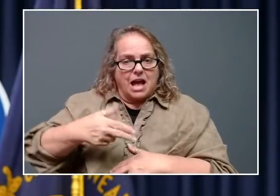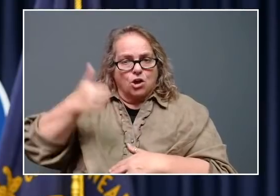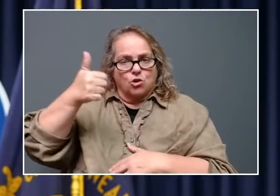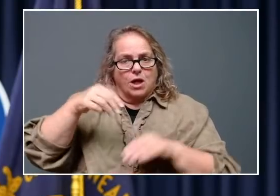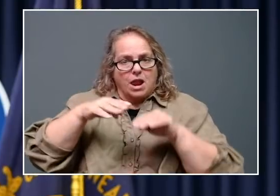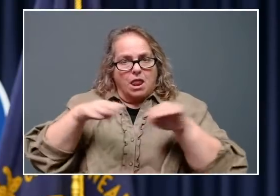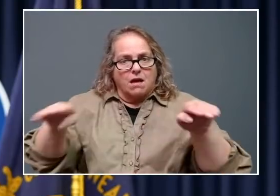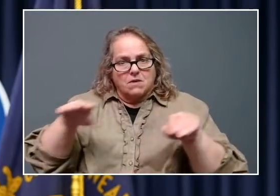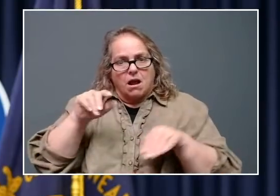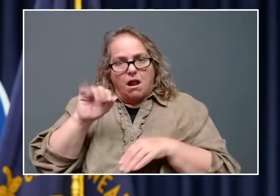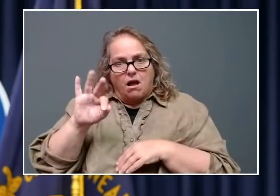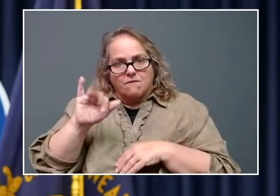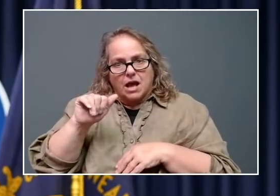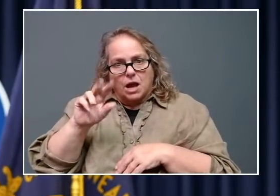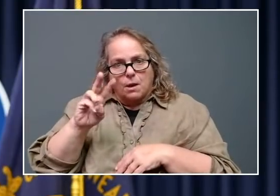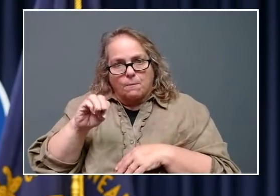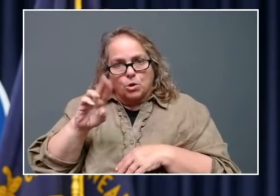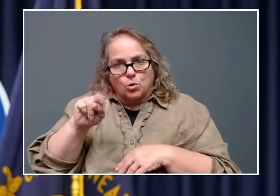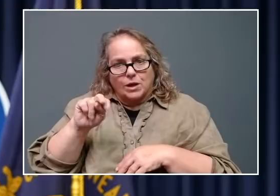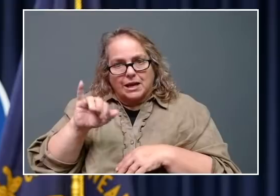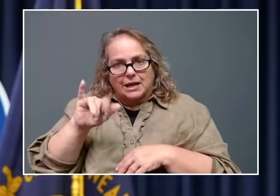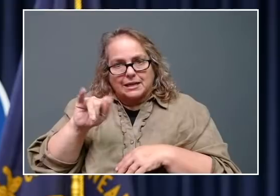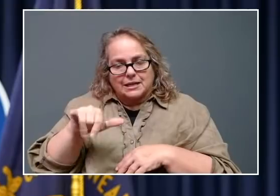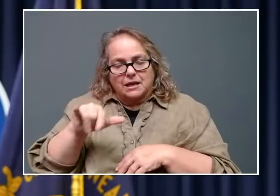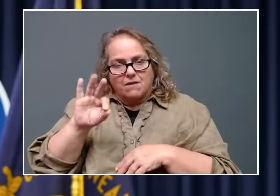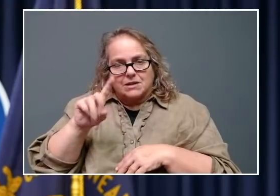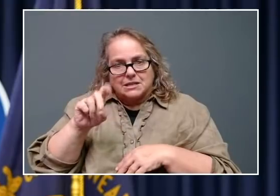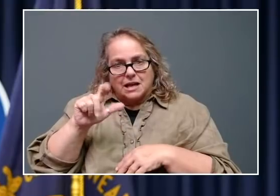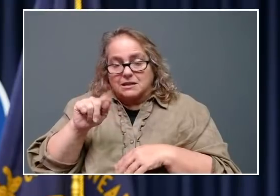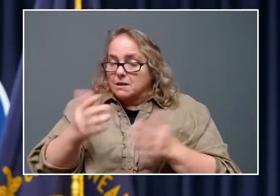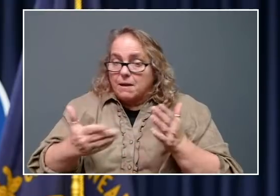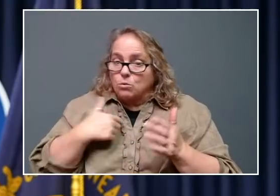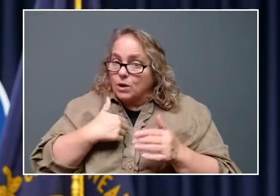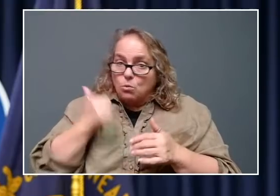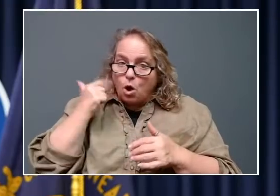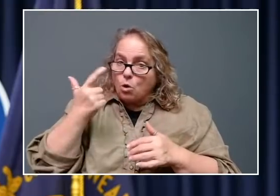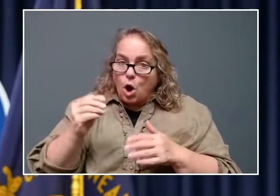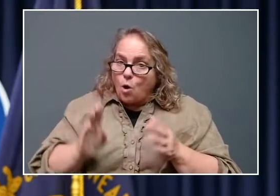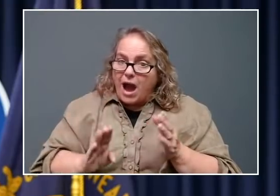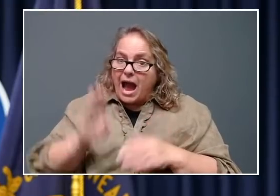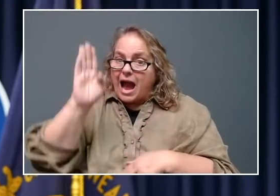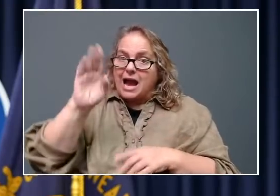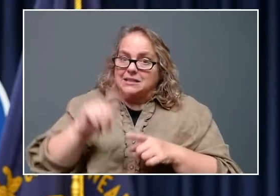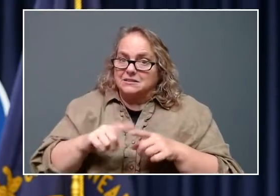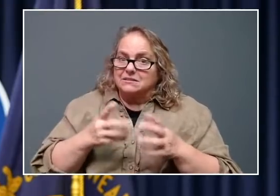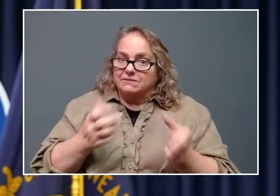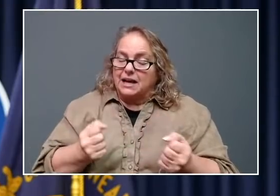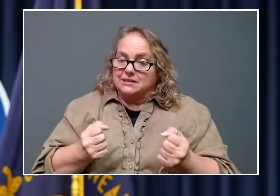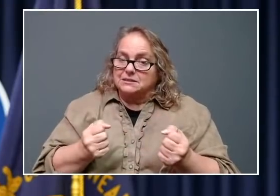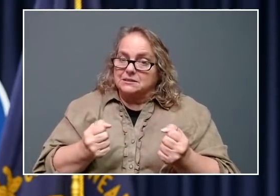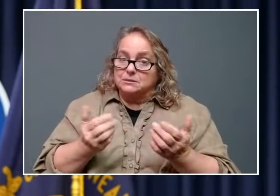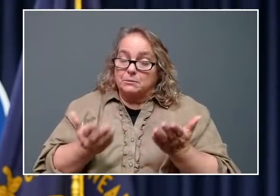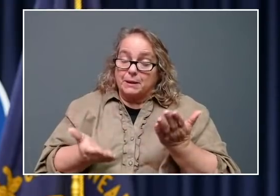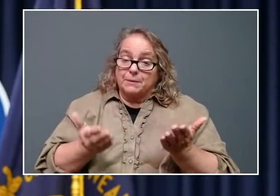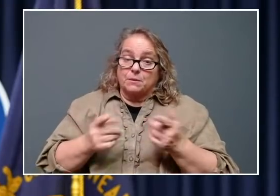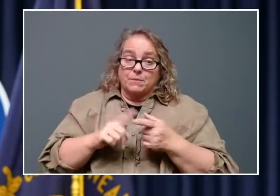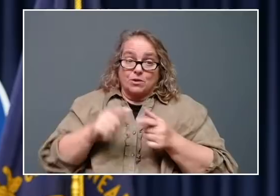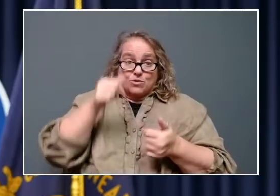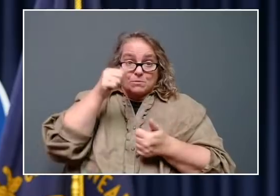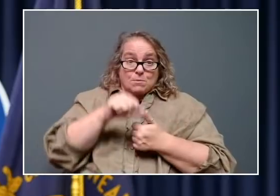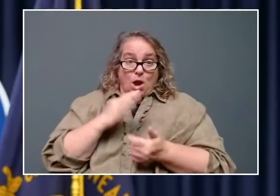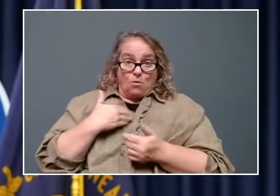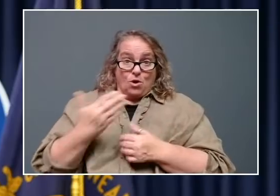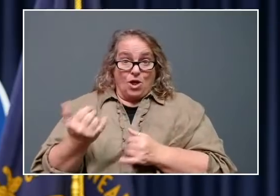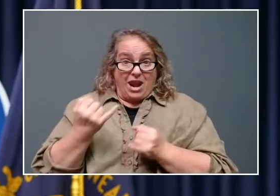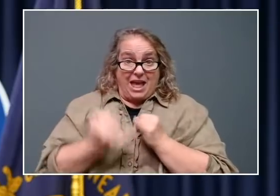at least against Delta, that we won't go as high as fast. That's certainly, but remember our last escalation